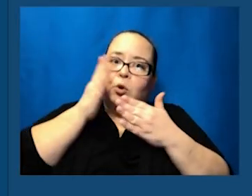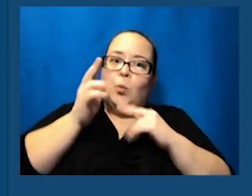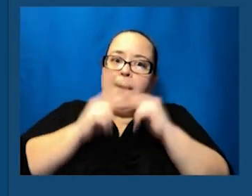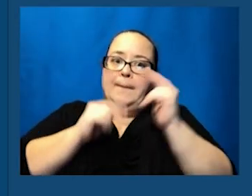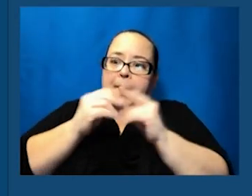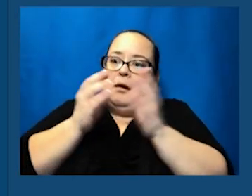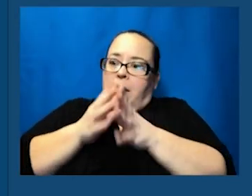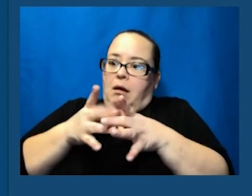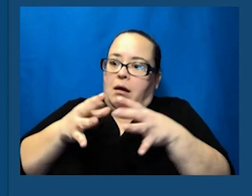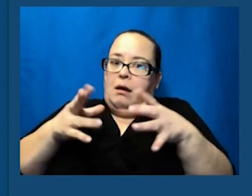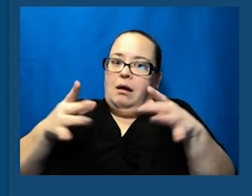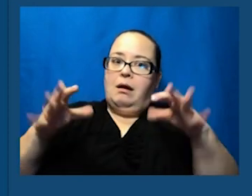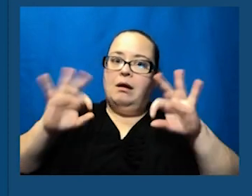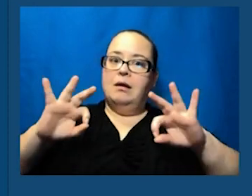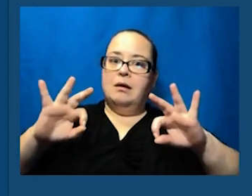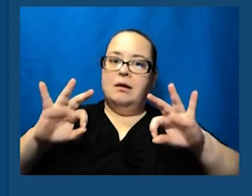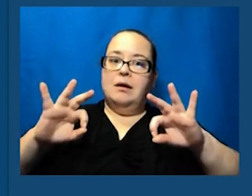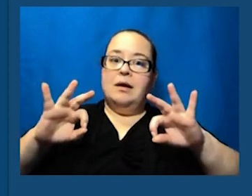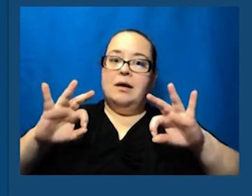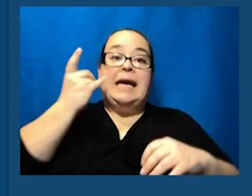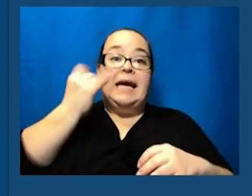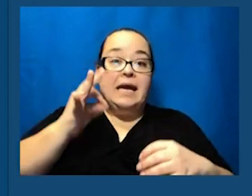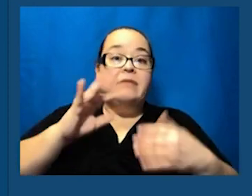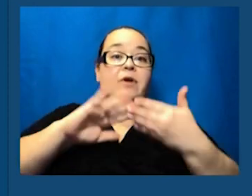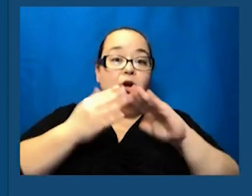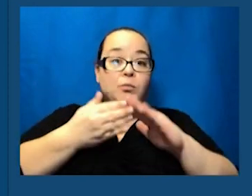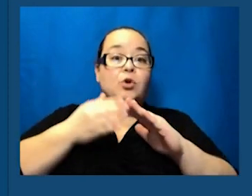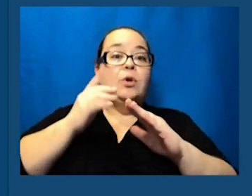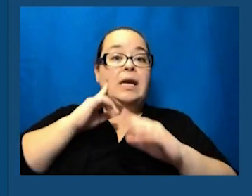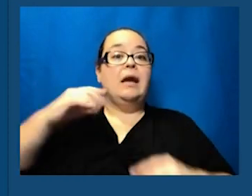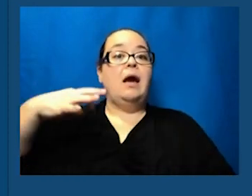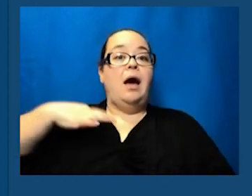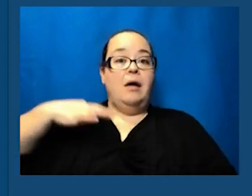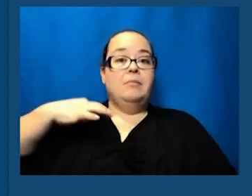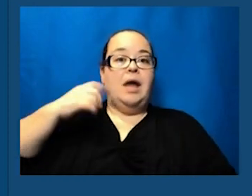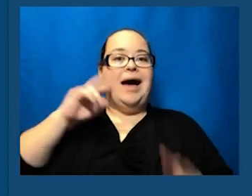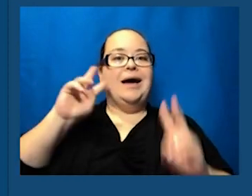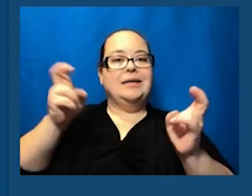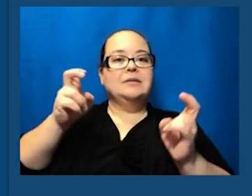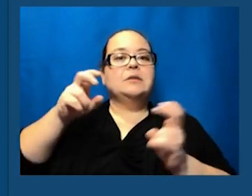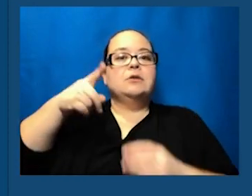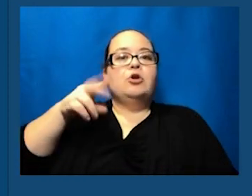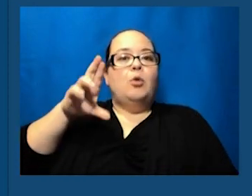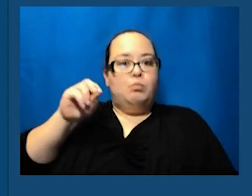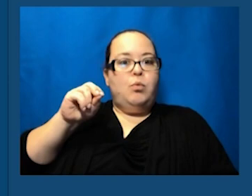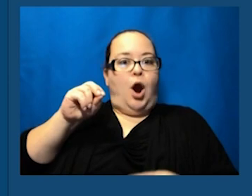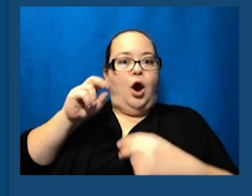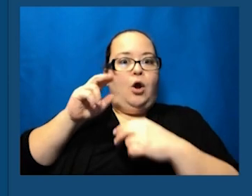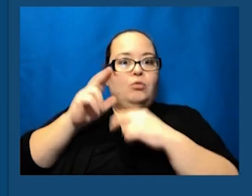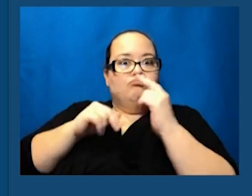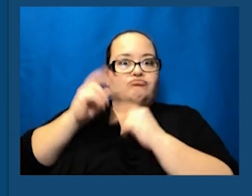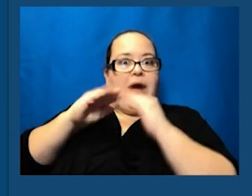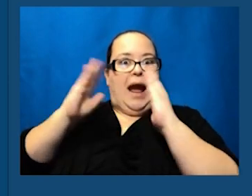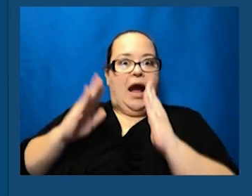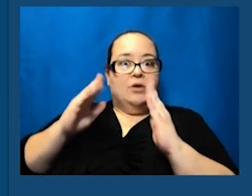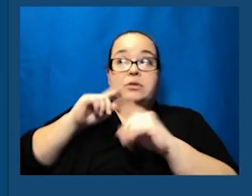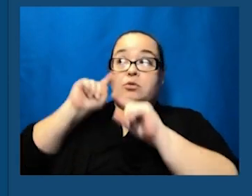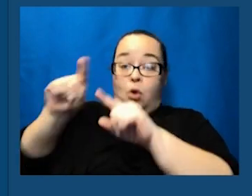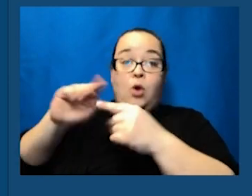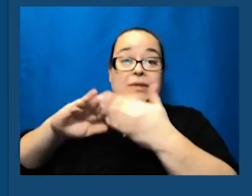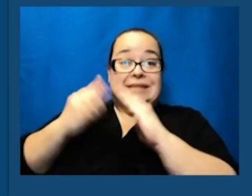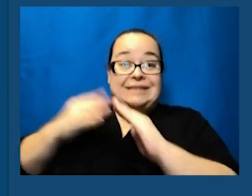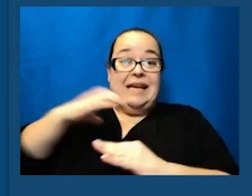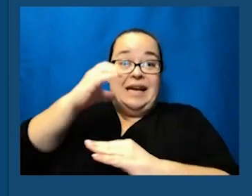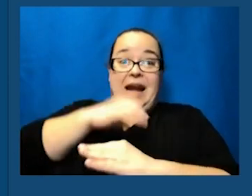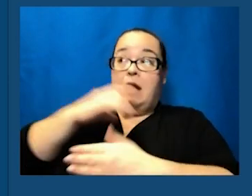community applies to be a pro-housing community, goes to their legislature, their town board, their city council, and